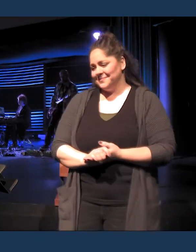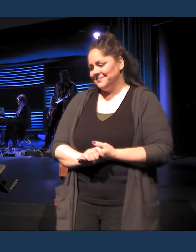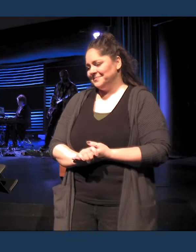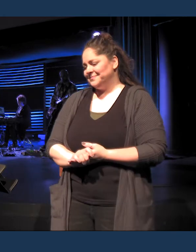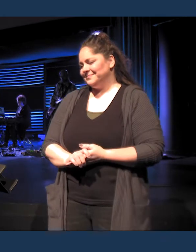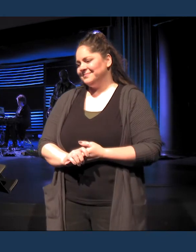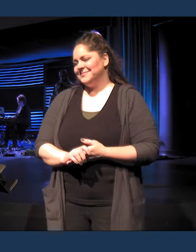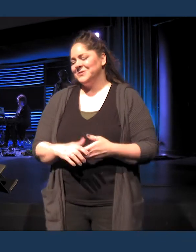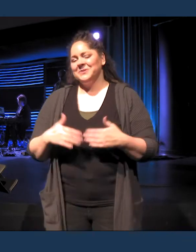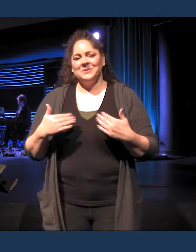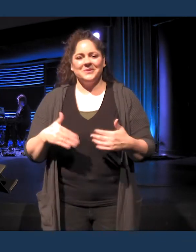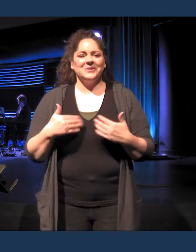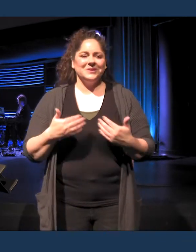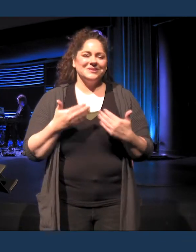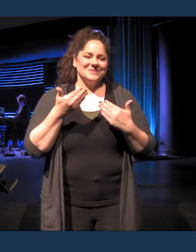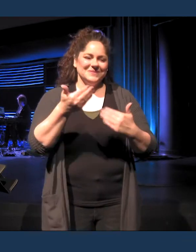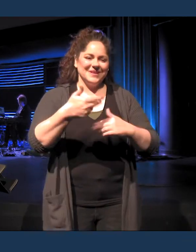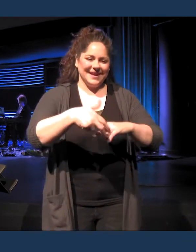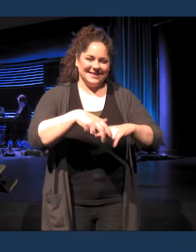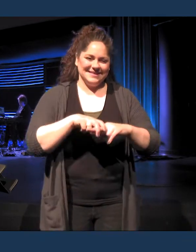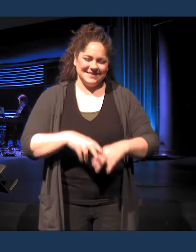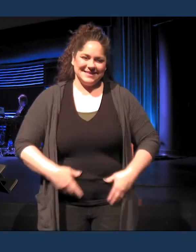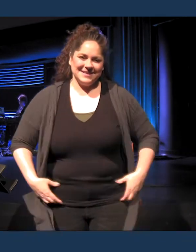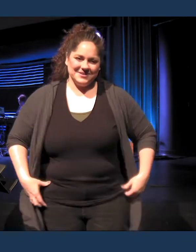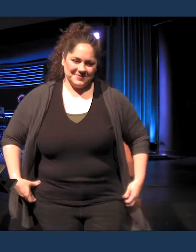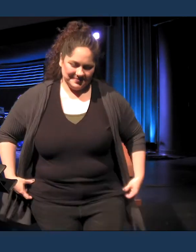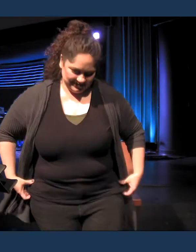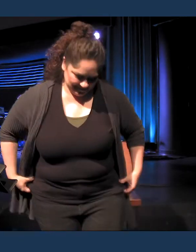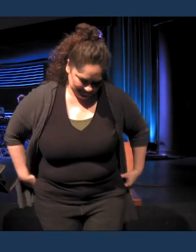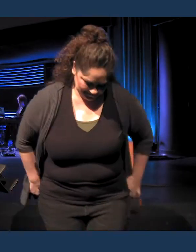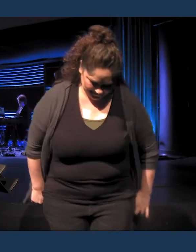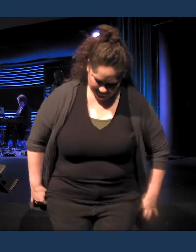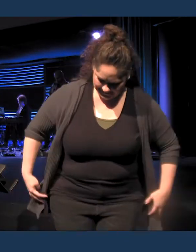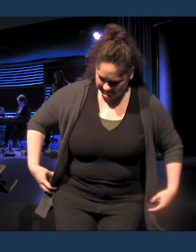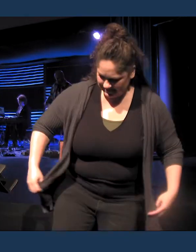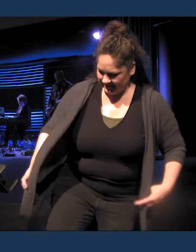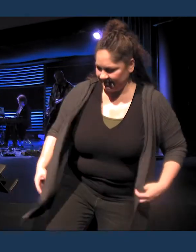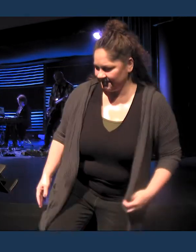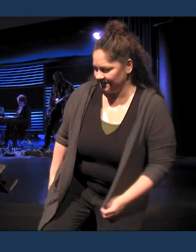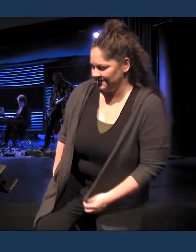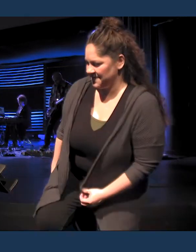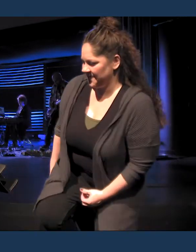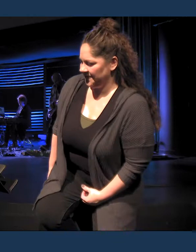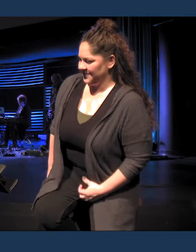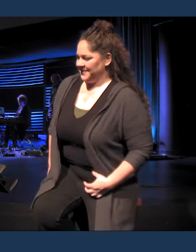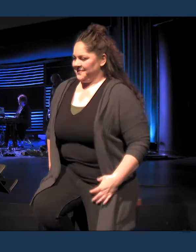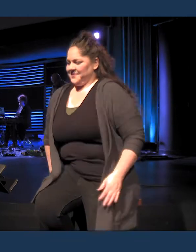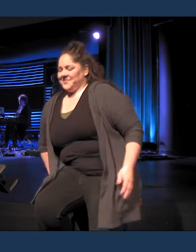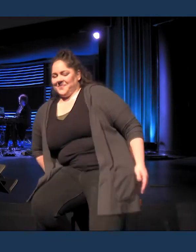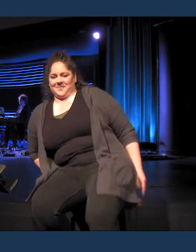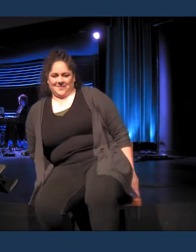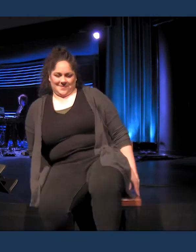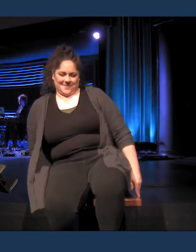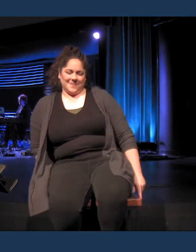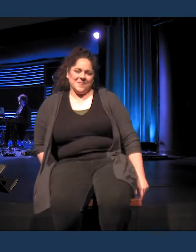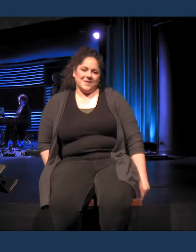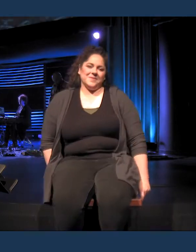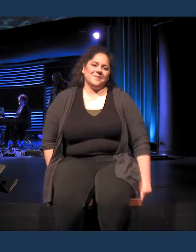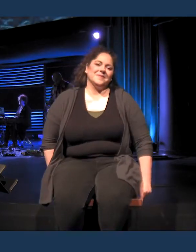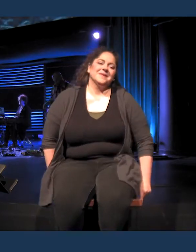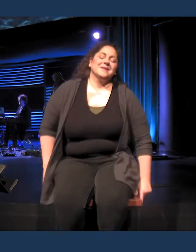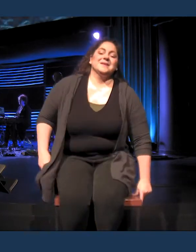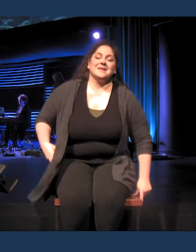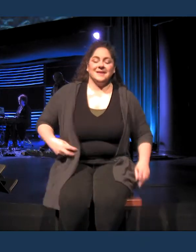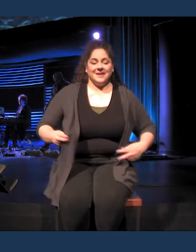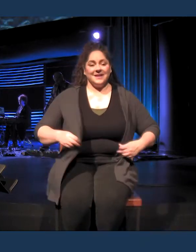Oh man, you guys can go ahead and be seated because we've got some more Jesus things happening in the form of baptism this